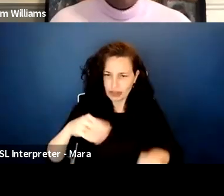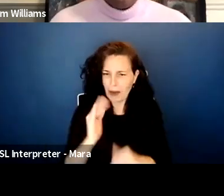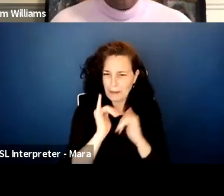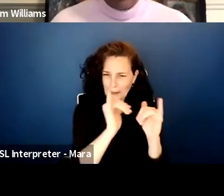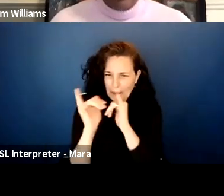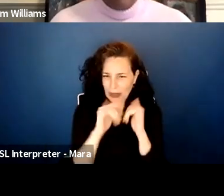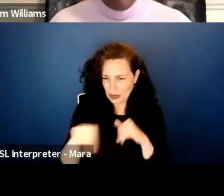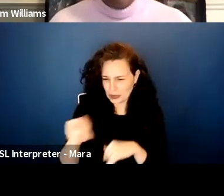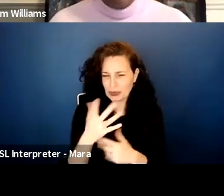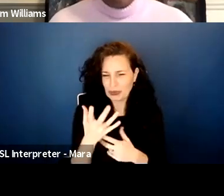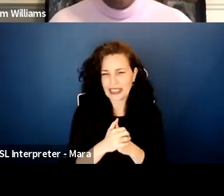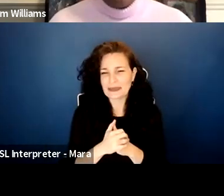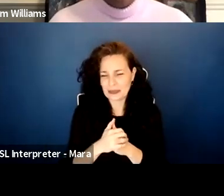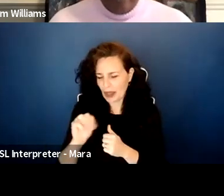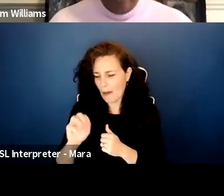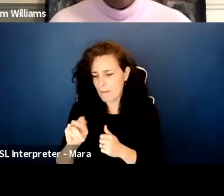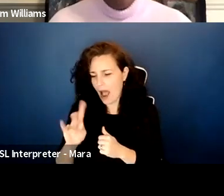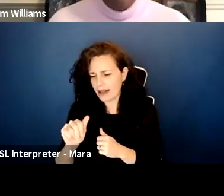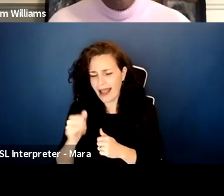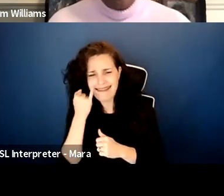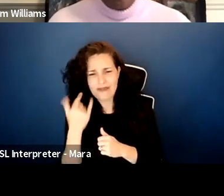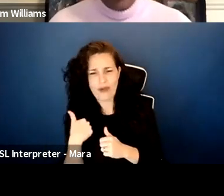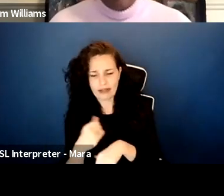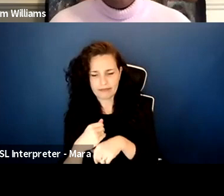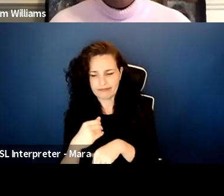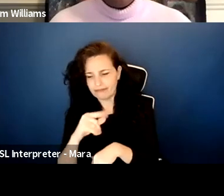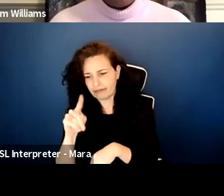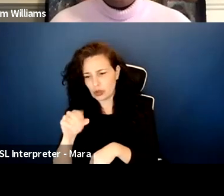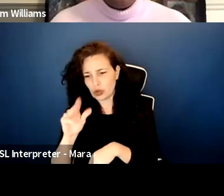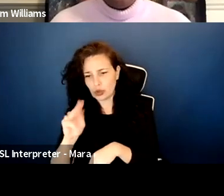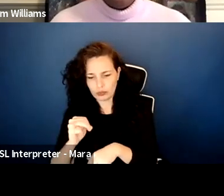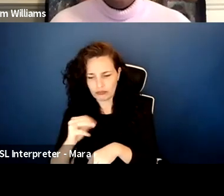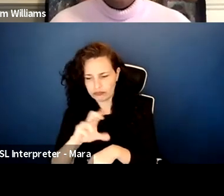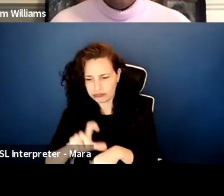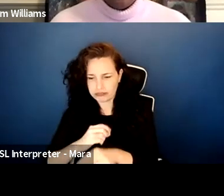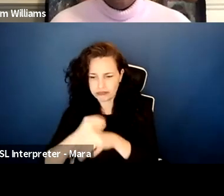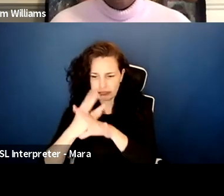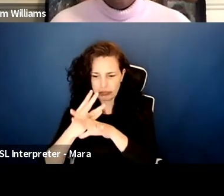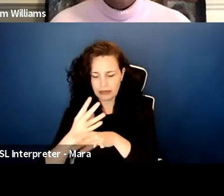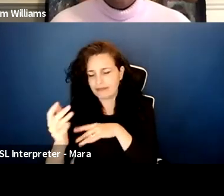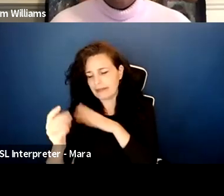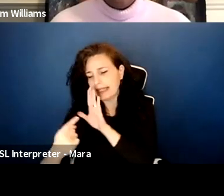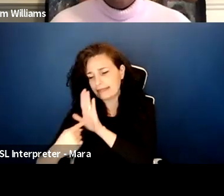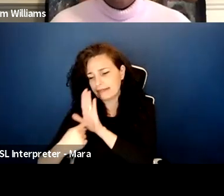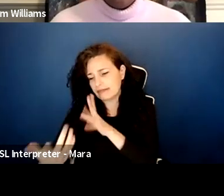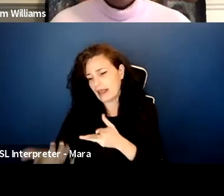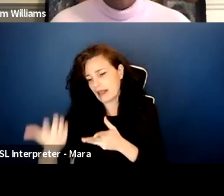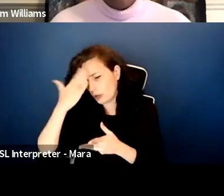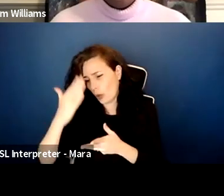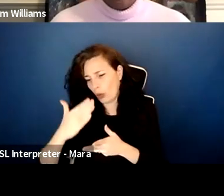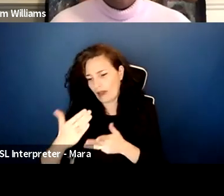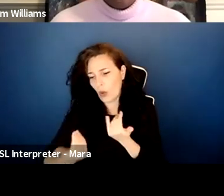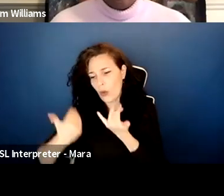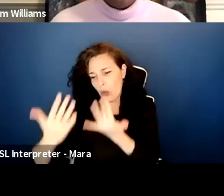then if you have like a Zoom session, for example, right? And now with the technology, we're able to have these waiting rooms, and